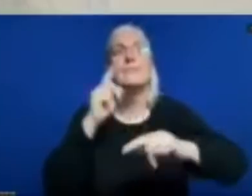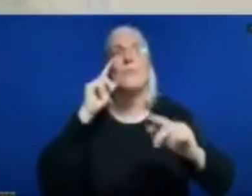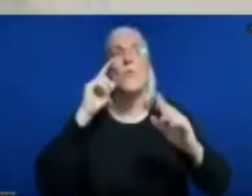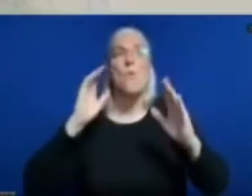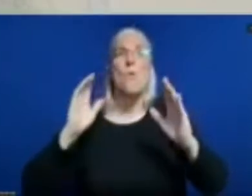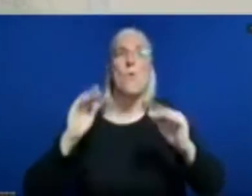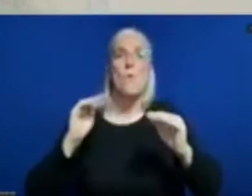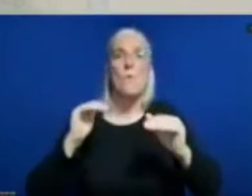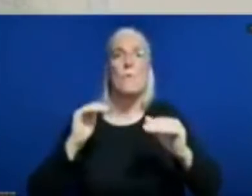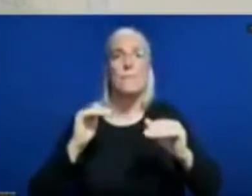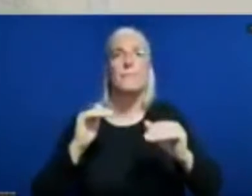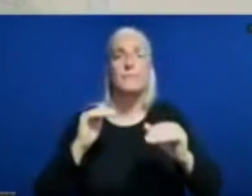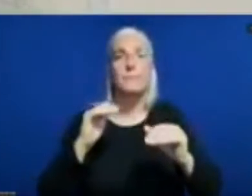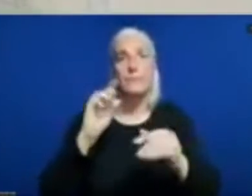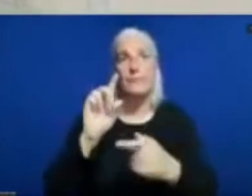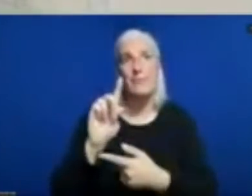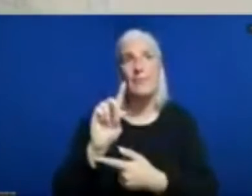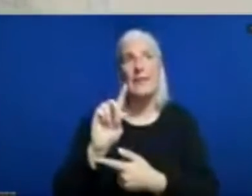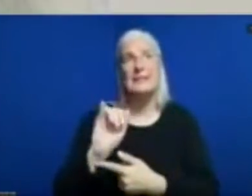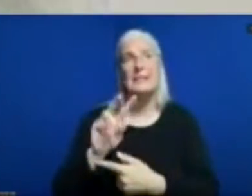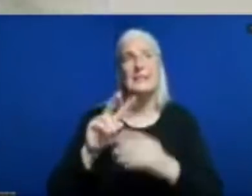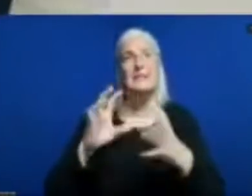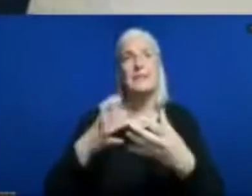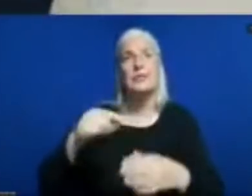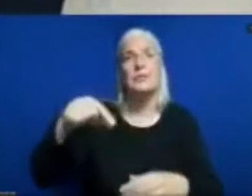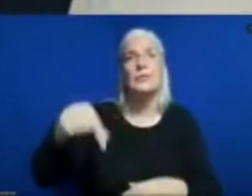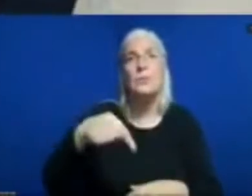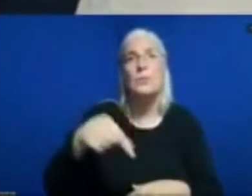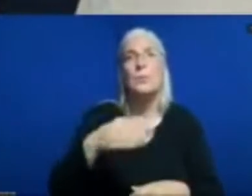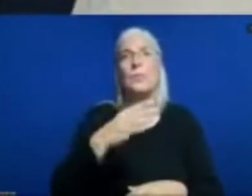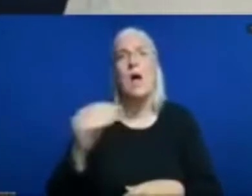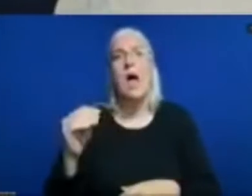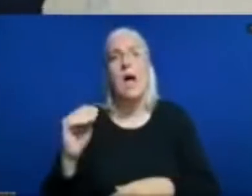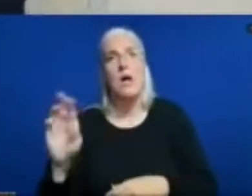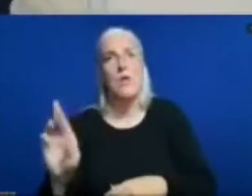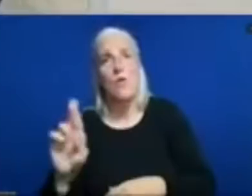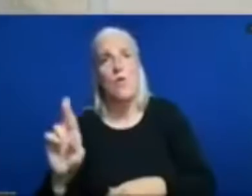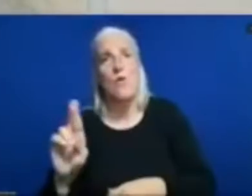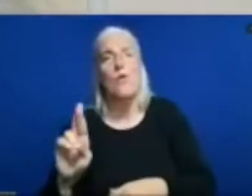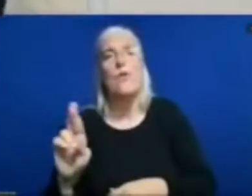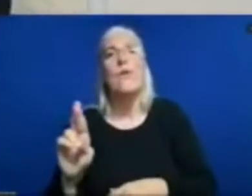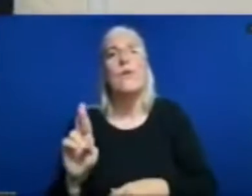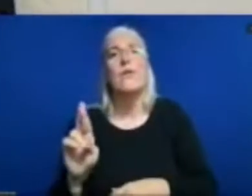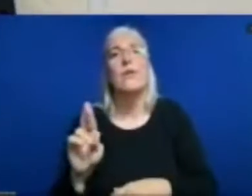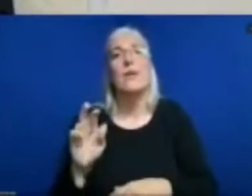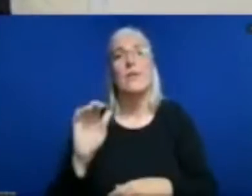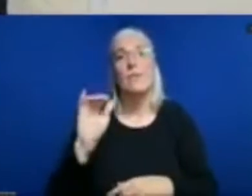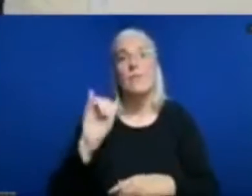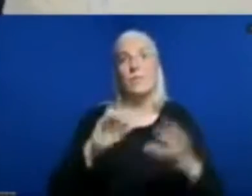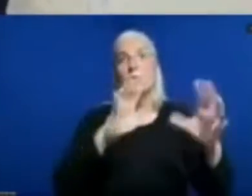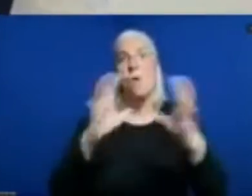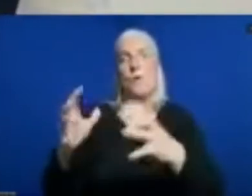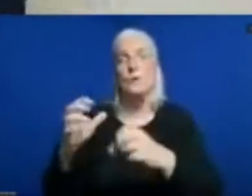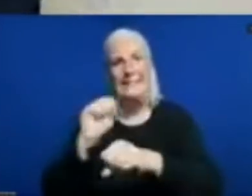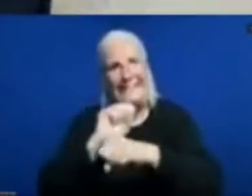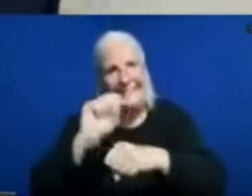have our primary and secondary control lines in play. And there's a heavy mop-up going on. We have had some spotting and slop-overs that have occurred over the